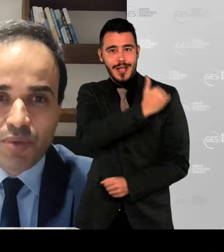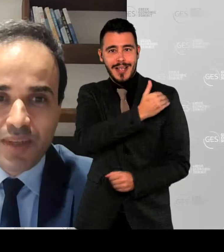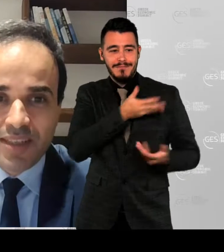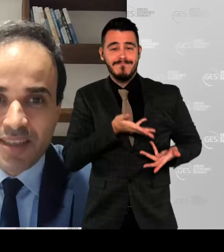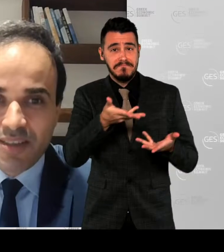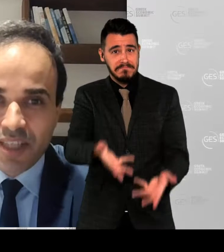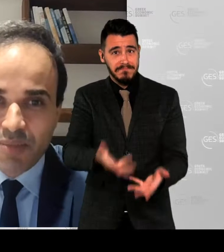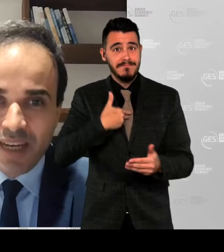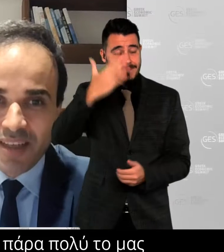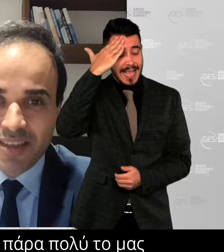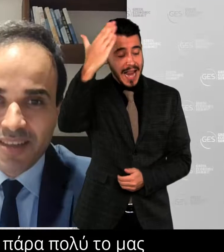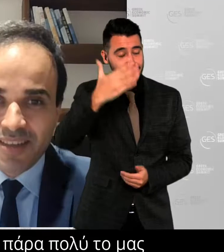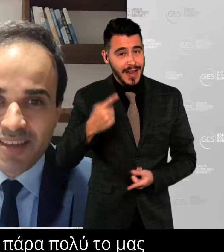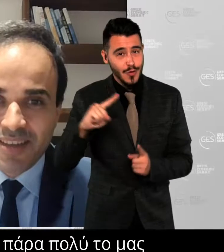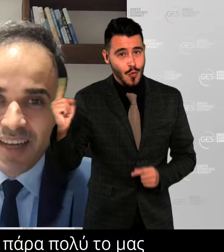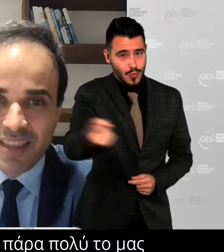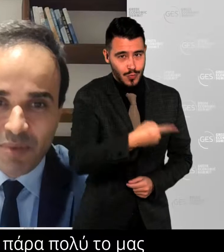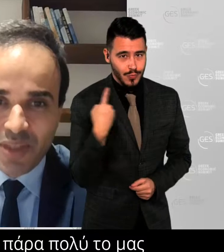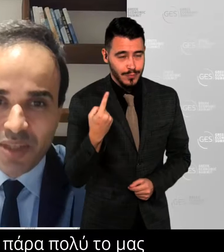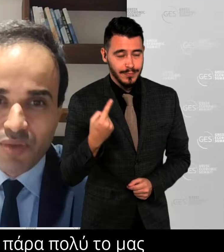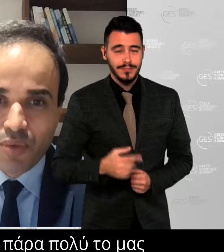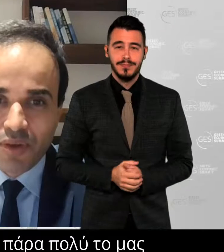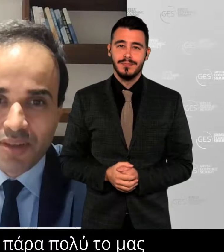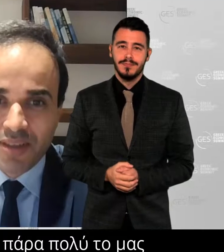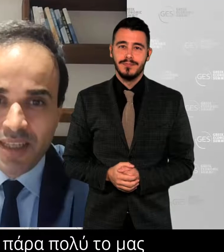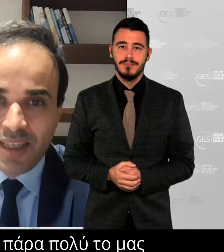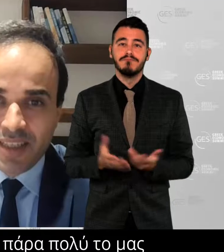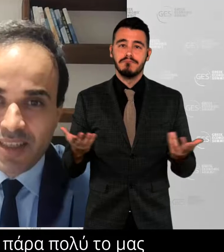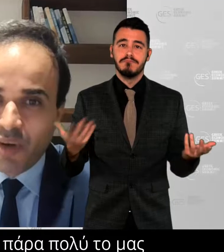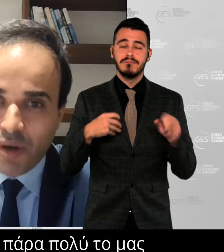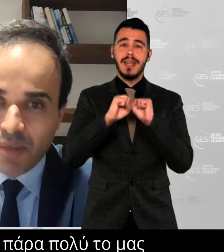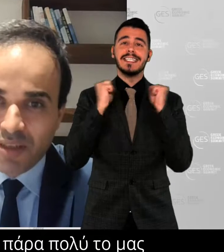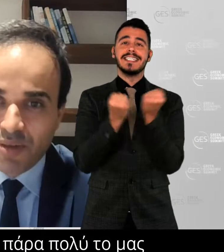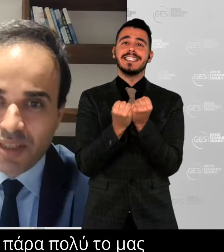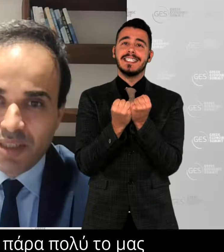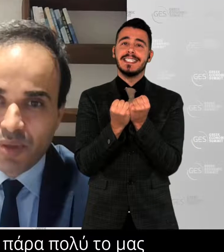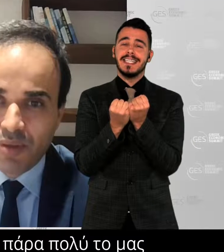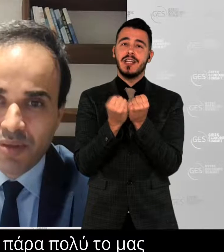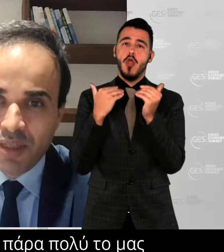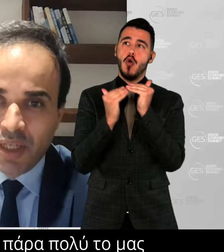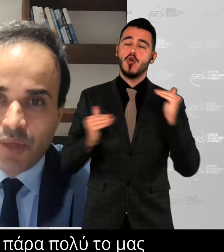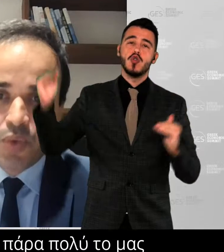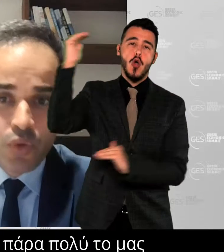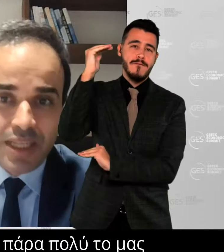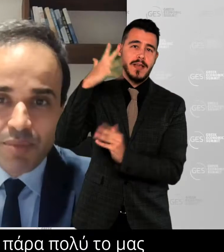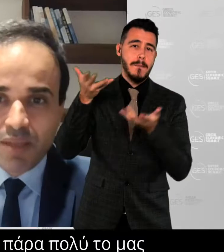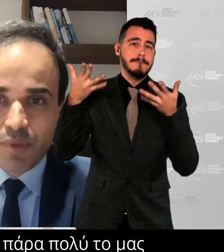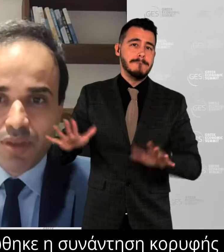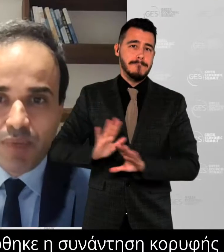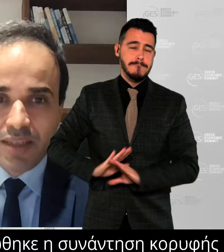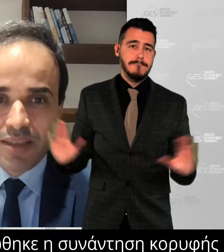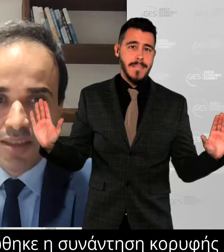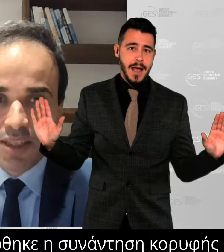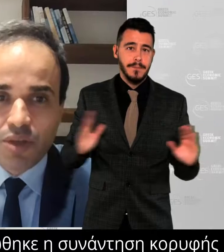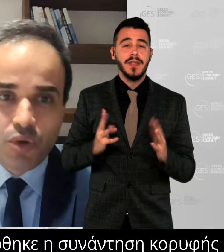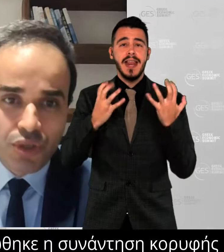with COP26 just behind us, 90% of the world is now committed to net zero. Rules are being